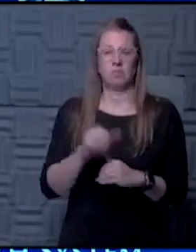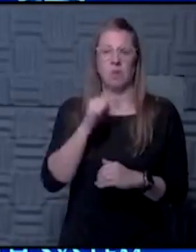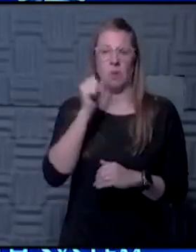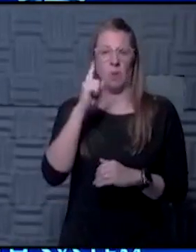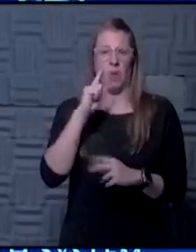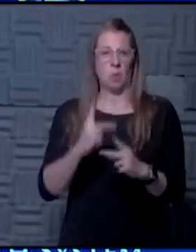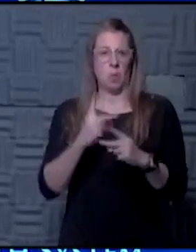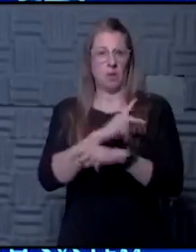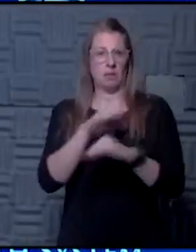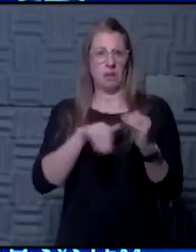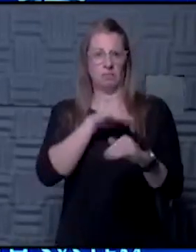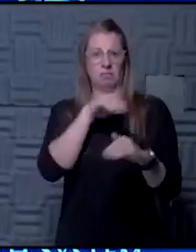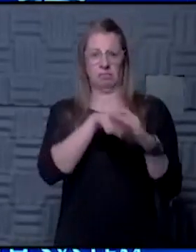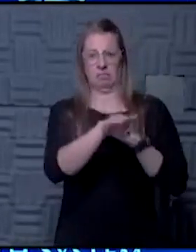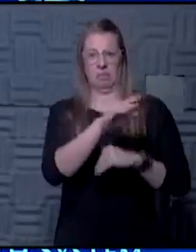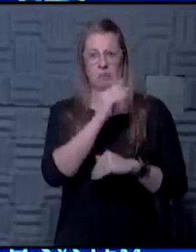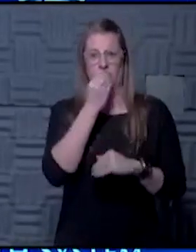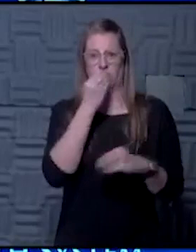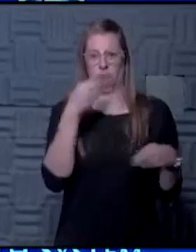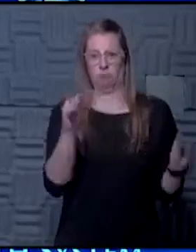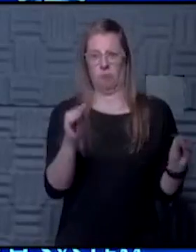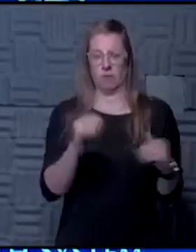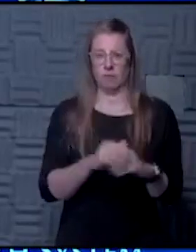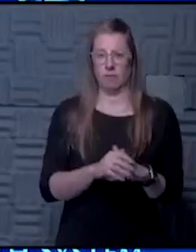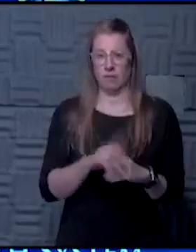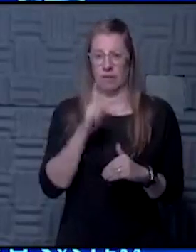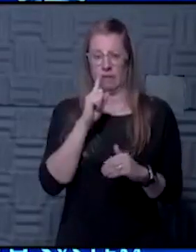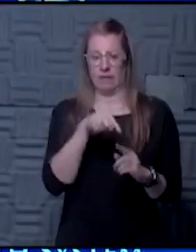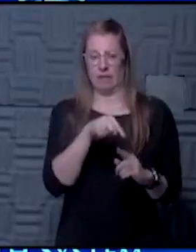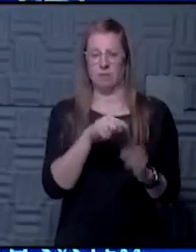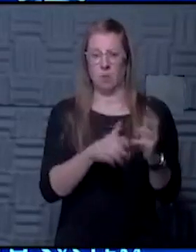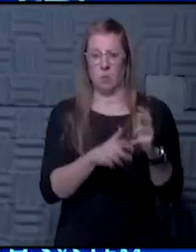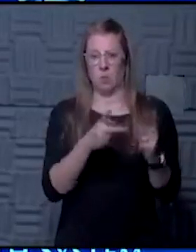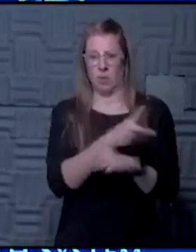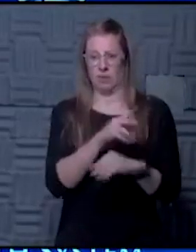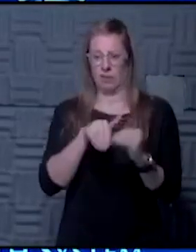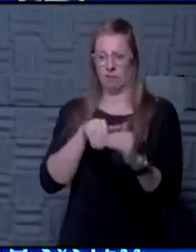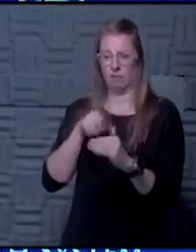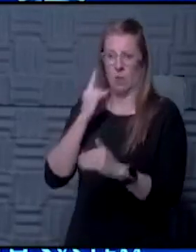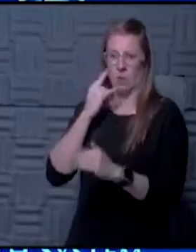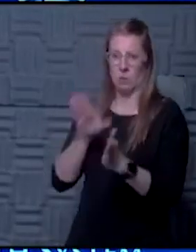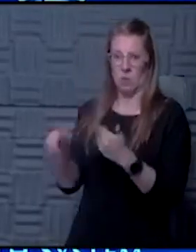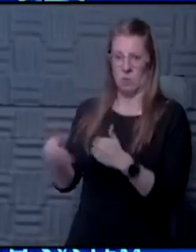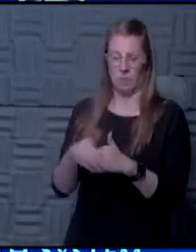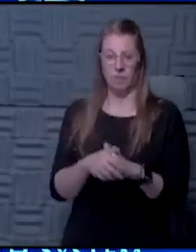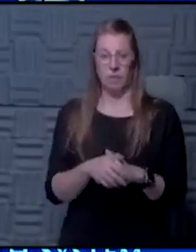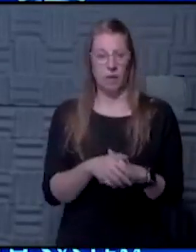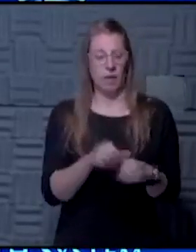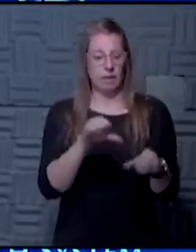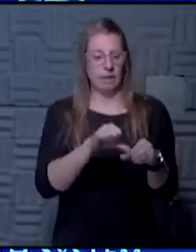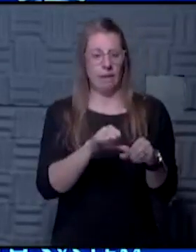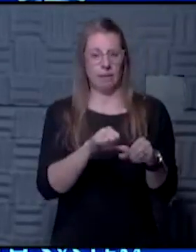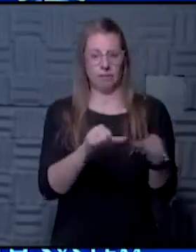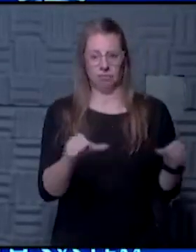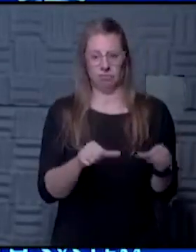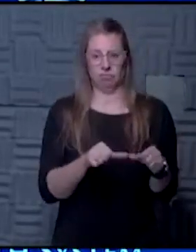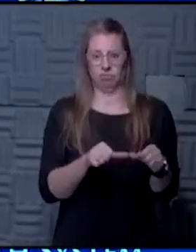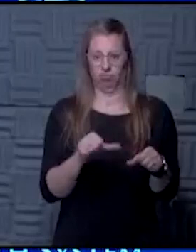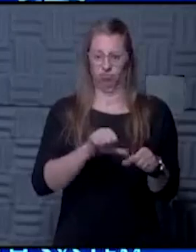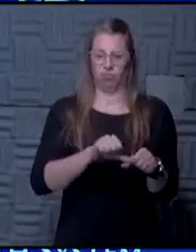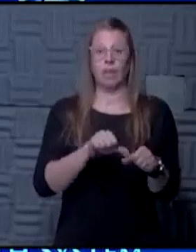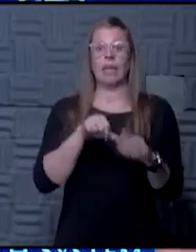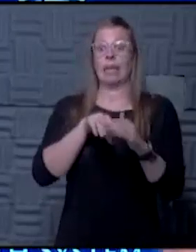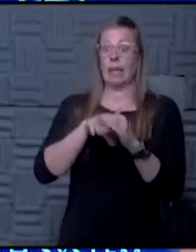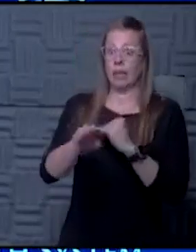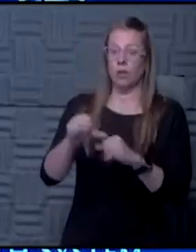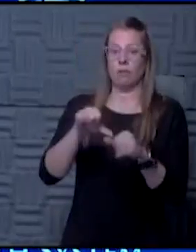than going to the grocery store or something else. I think that's probably your bigger risk factor. You know, you're going to the gas station, you're going to get gas. Okay, that's not a big deal. You go